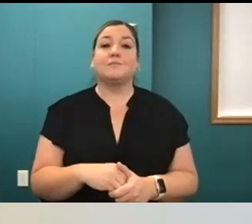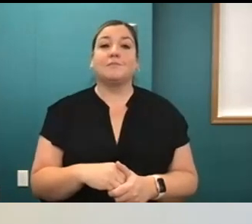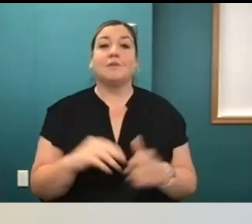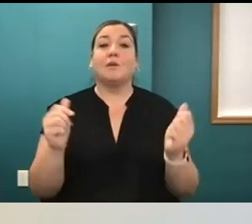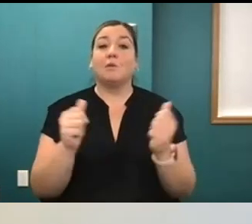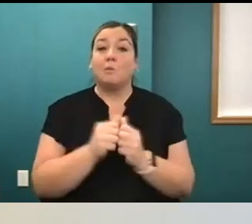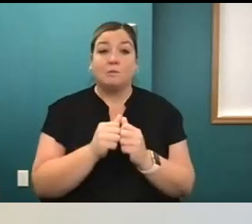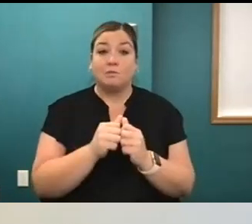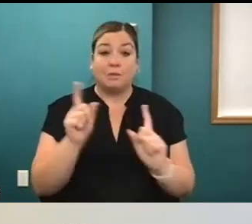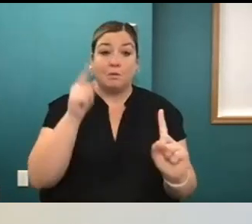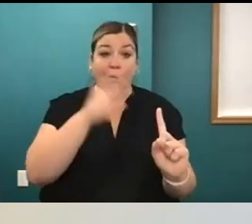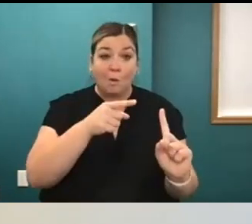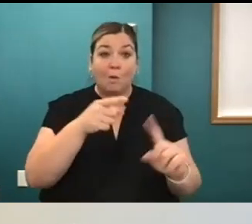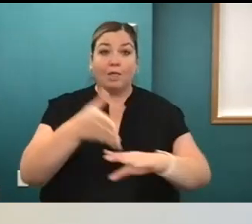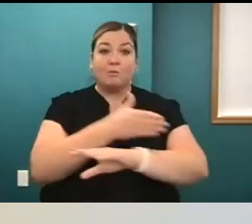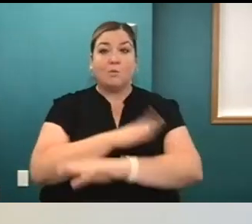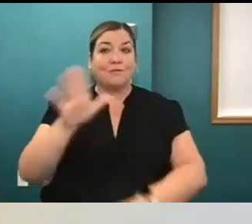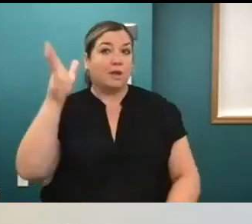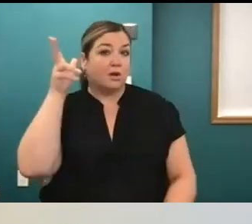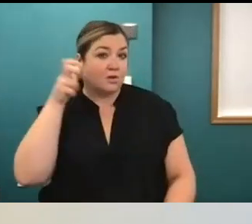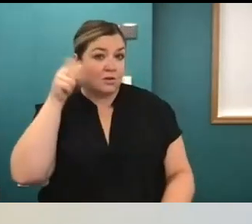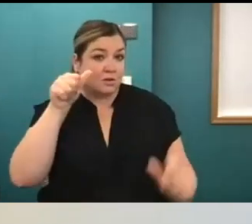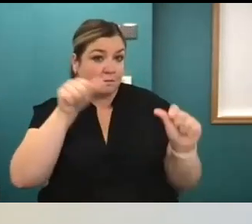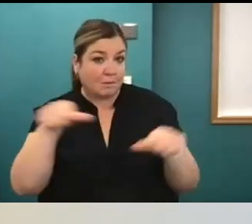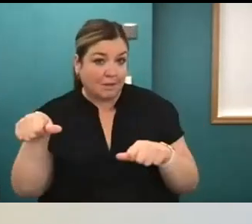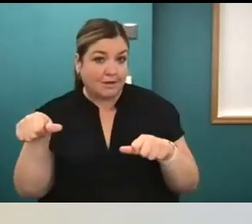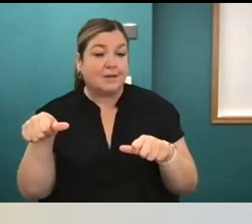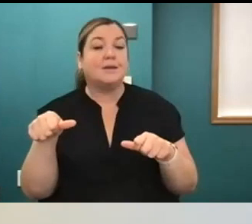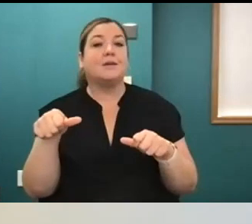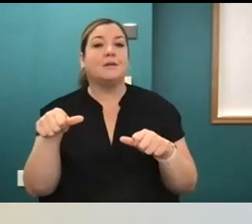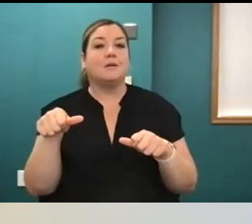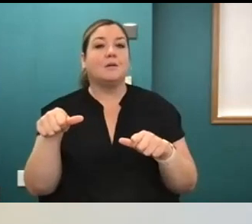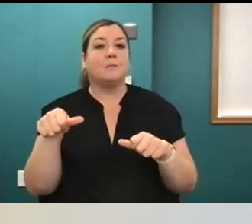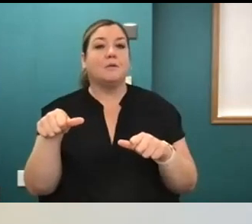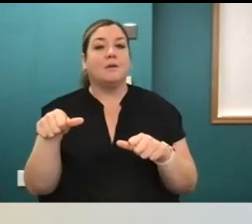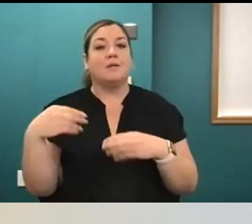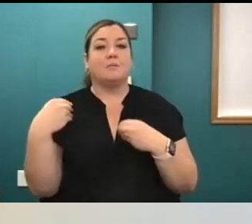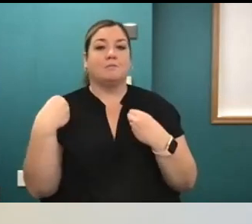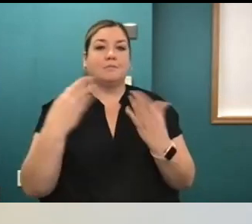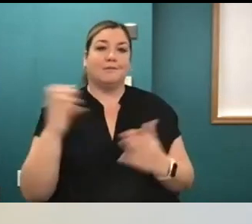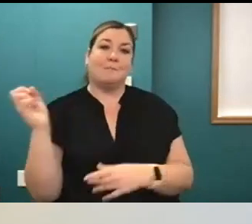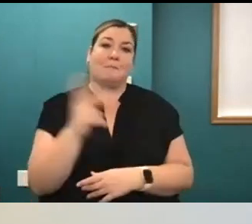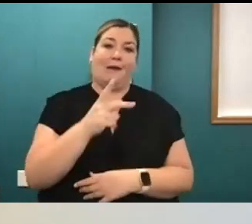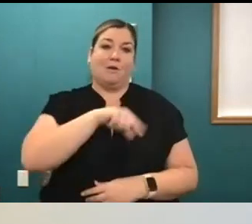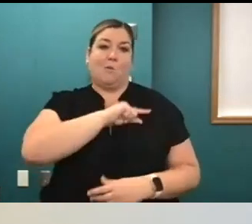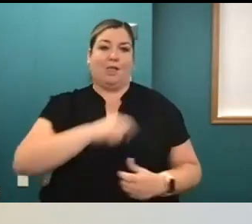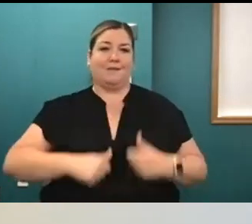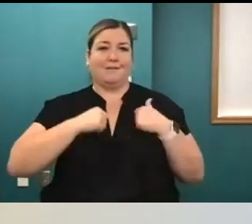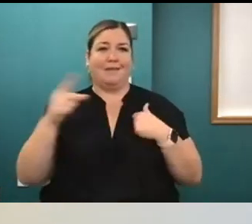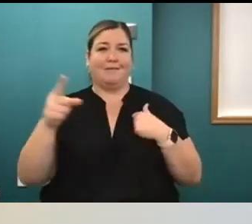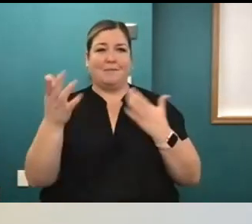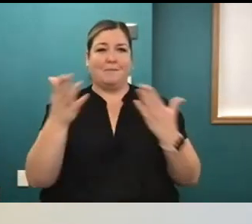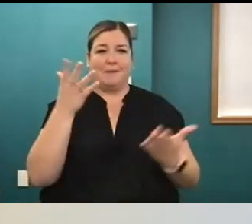to not only improve their hearing, but also, like we said, to bring back that quality of life that they might be missing. As we know